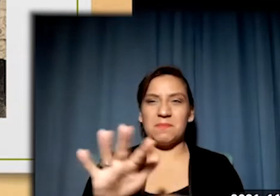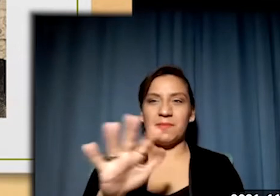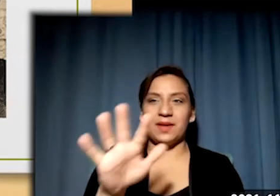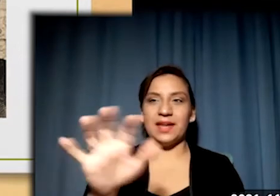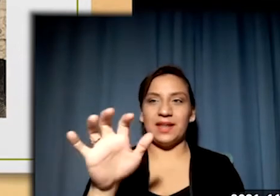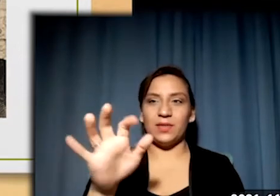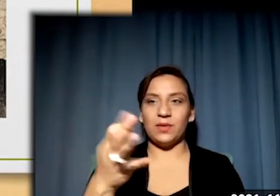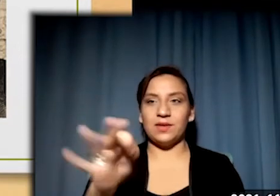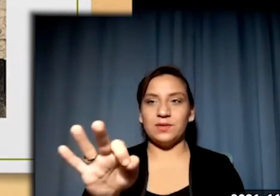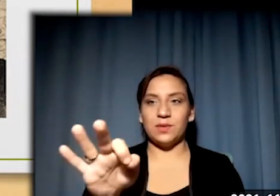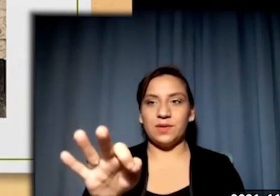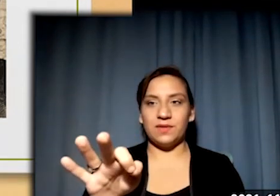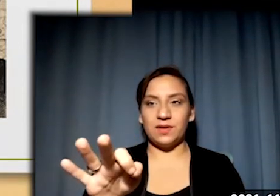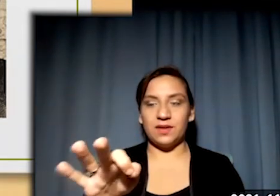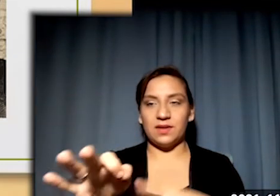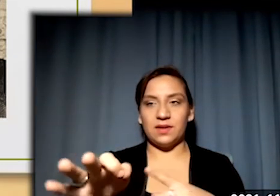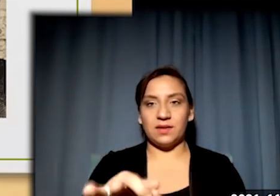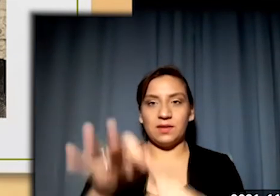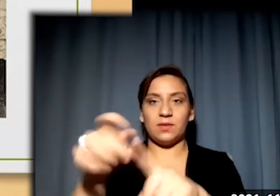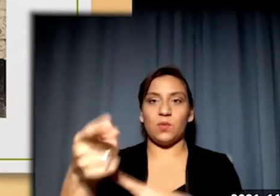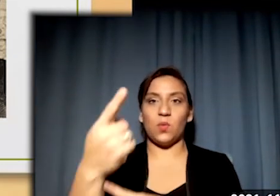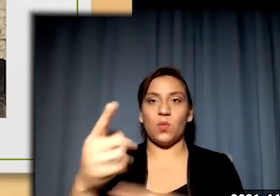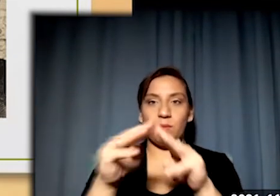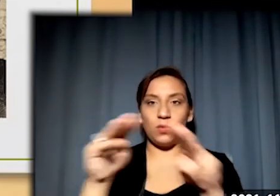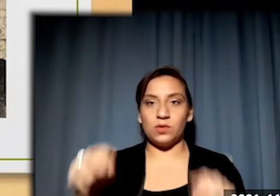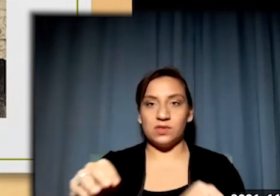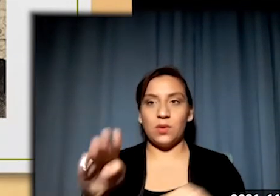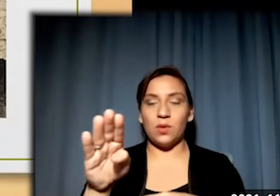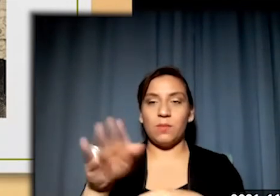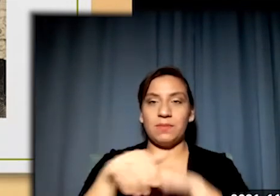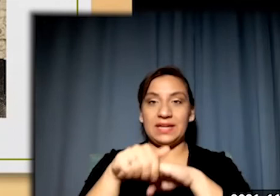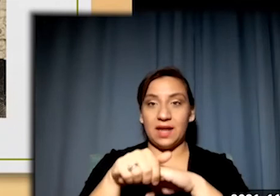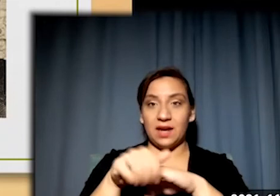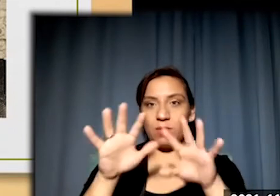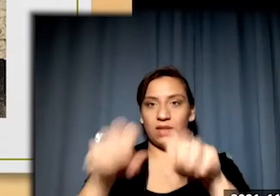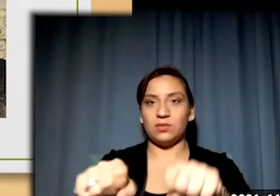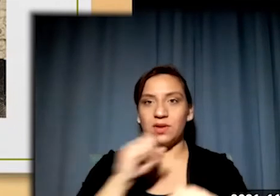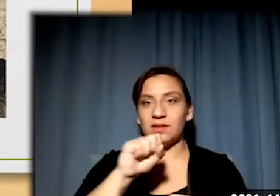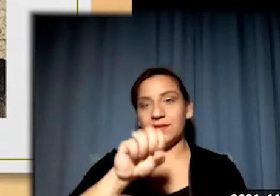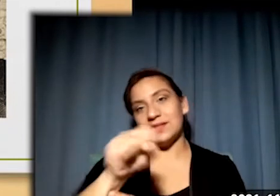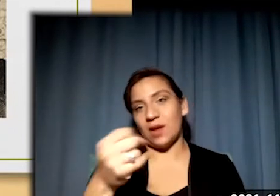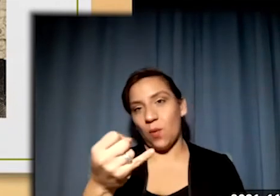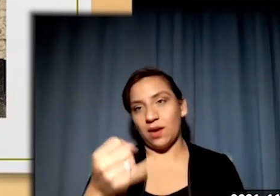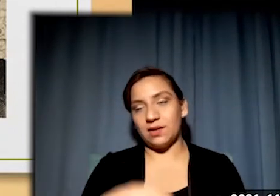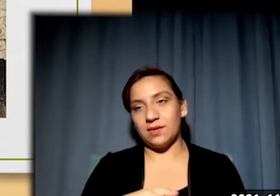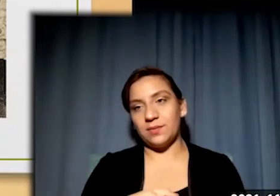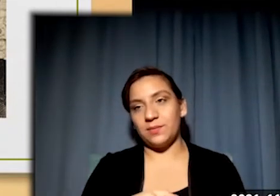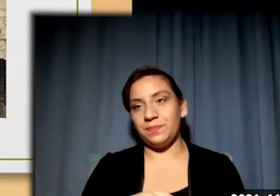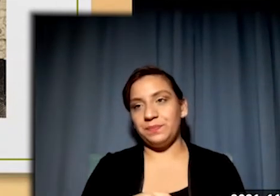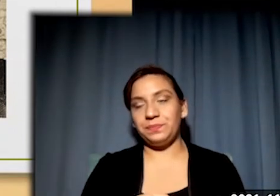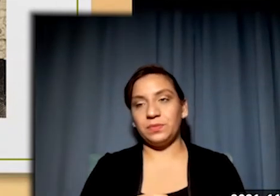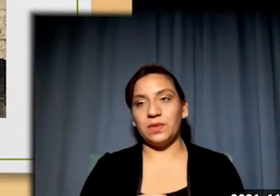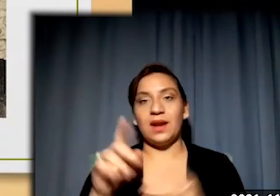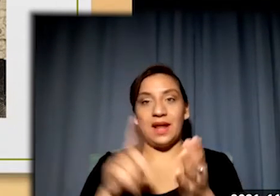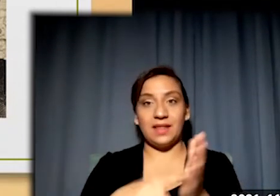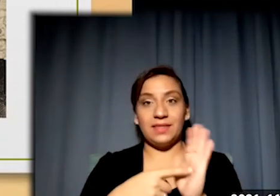commemorating the capture of San Juan by the Earl of Cumberland. This engraving provided graphic representation of